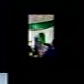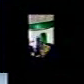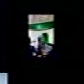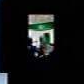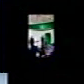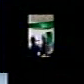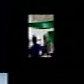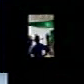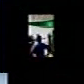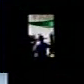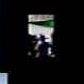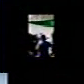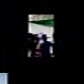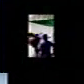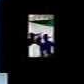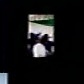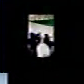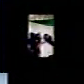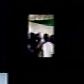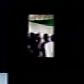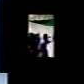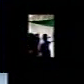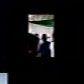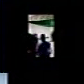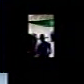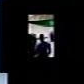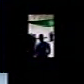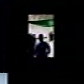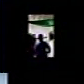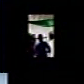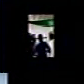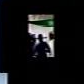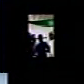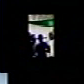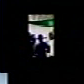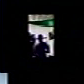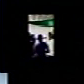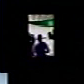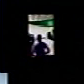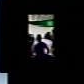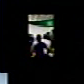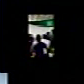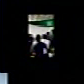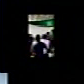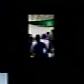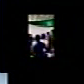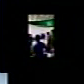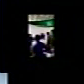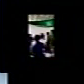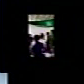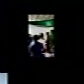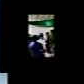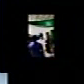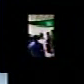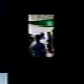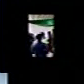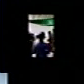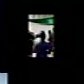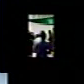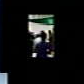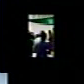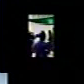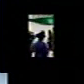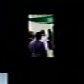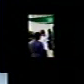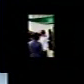chapter 6, verse 11. Put on the whole armor of God, that ye may be able to stand against the wiles